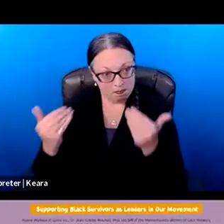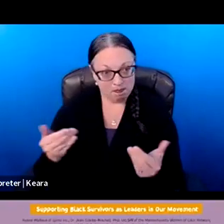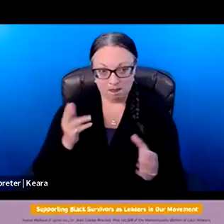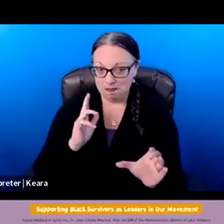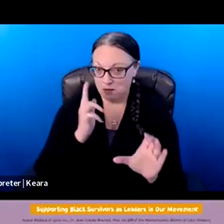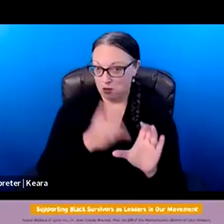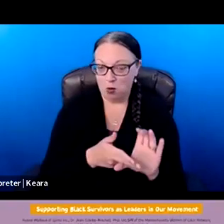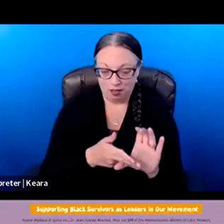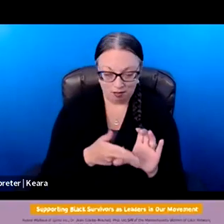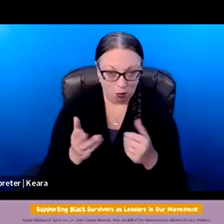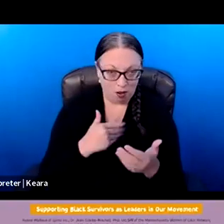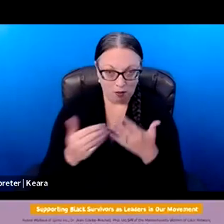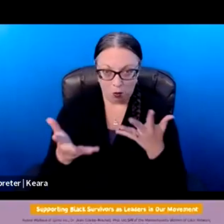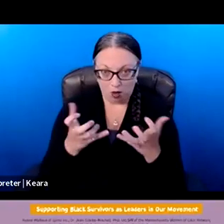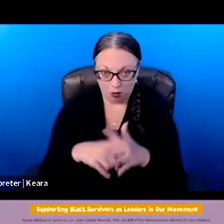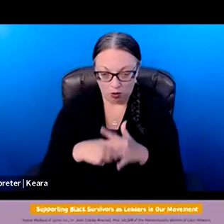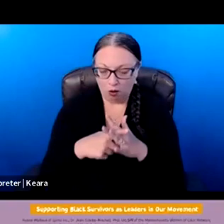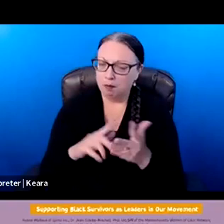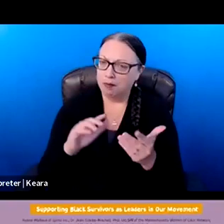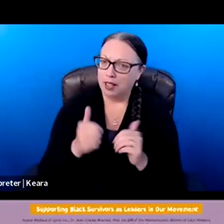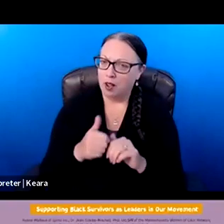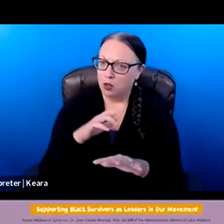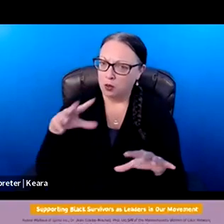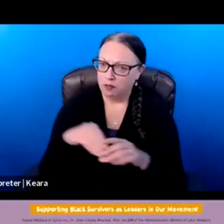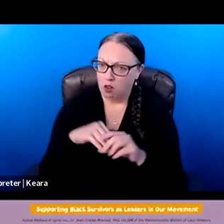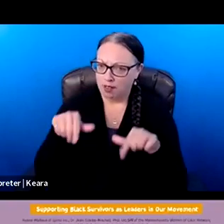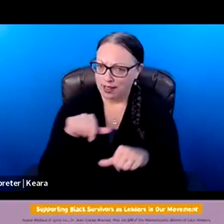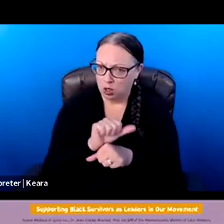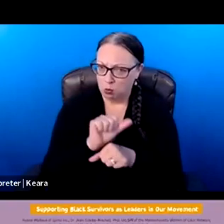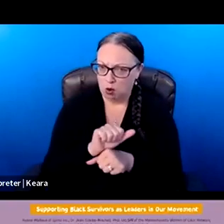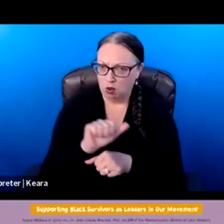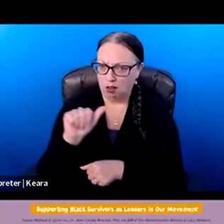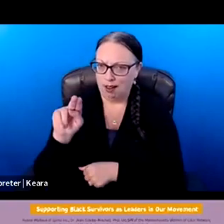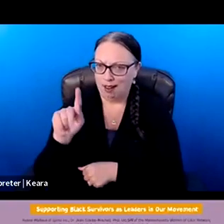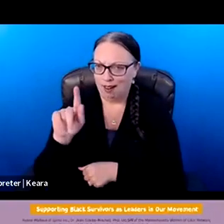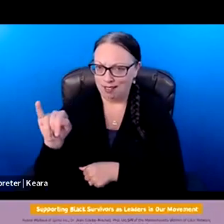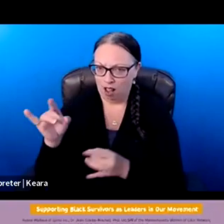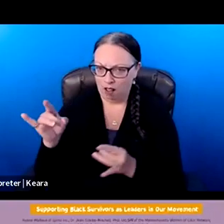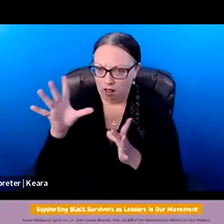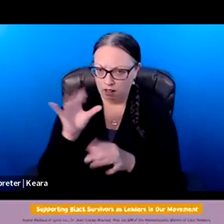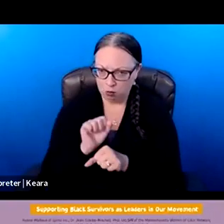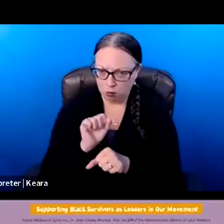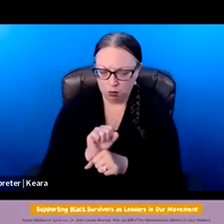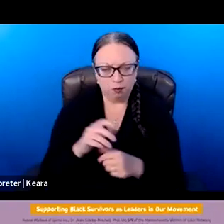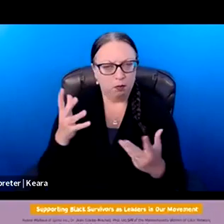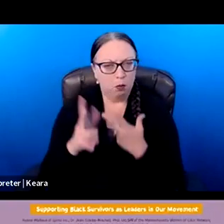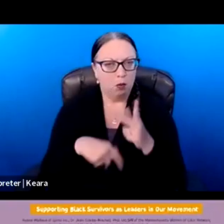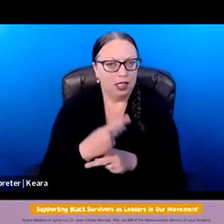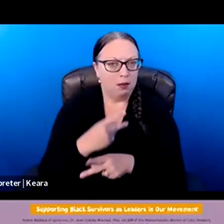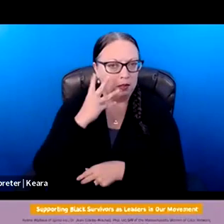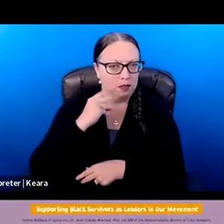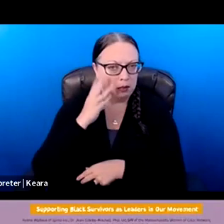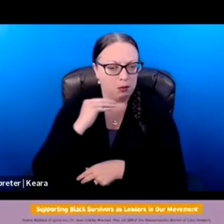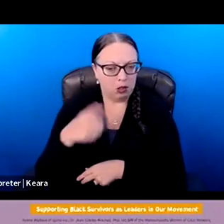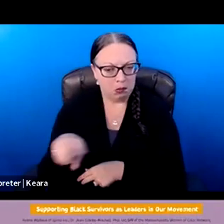start. How did you get into this work, really about anti-violence work? And what types of experiences have you had